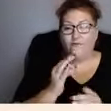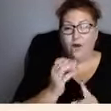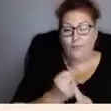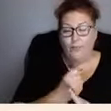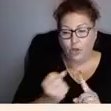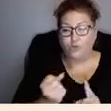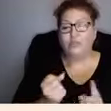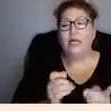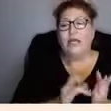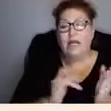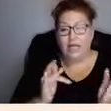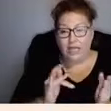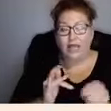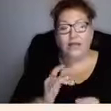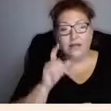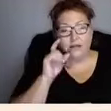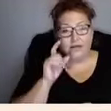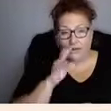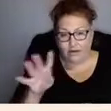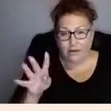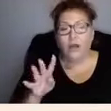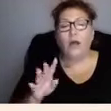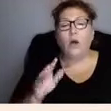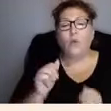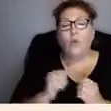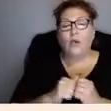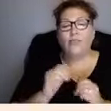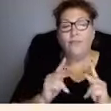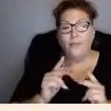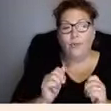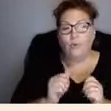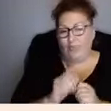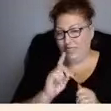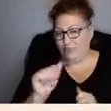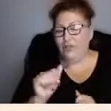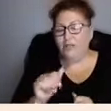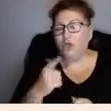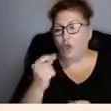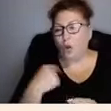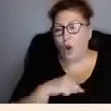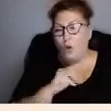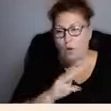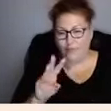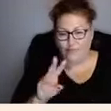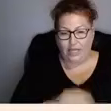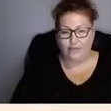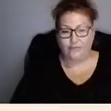exploitation of individuals with disabilities, go to our website,